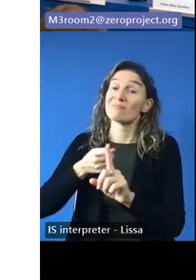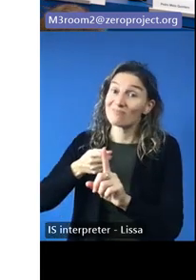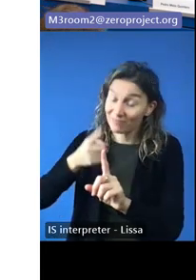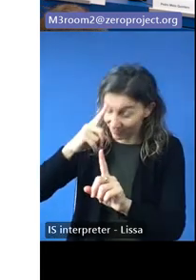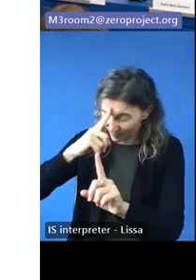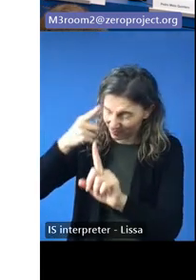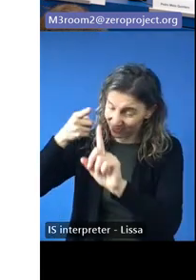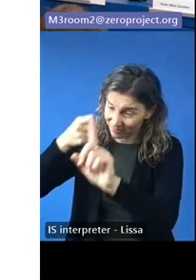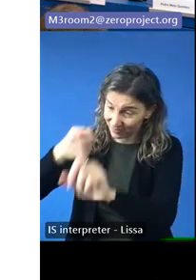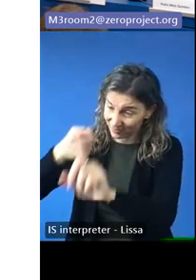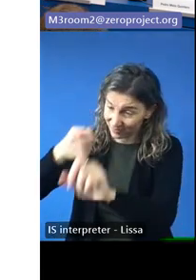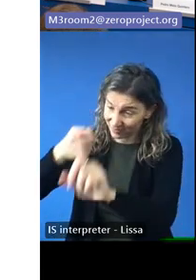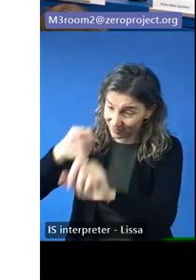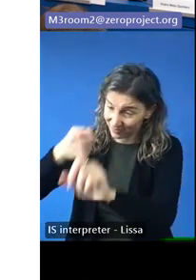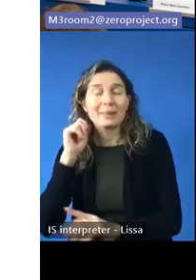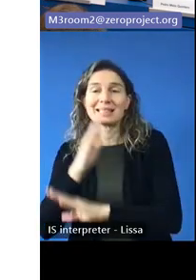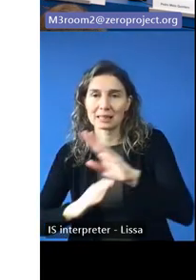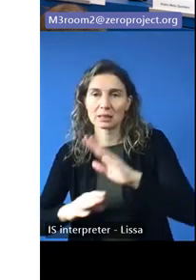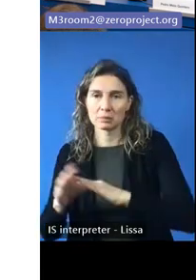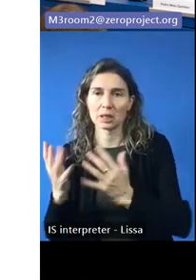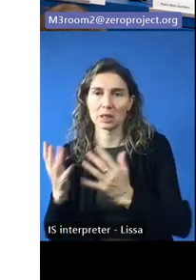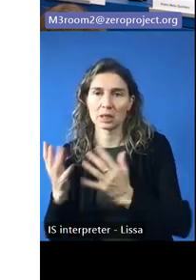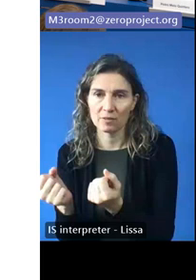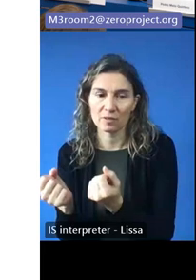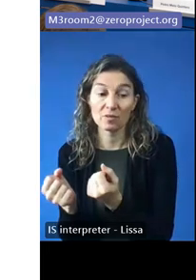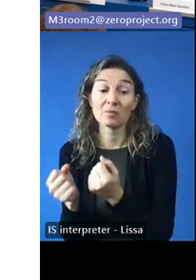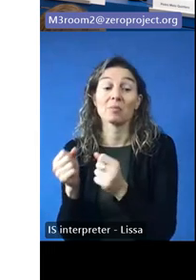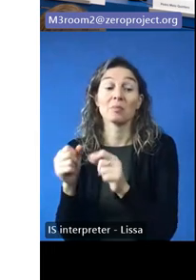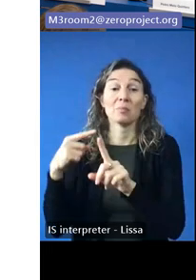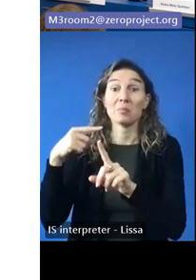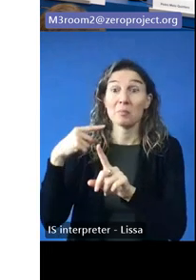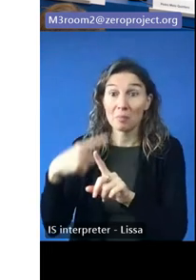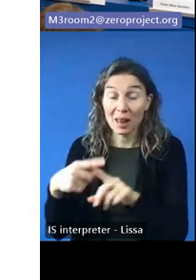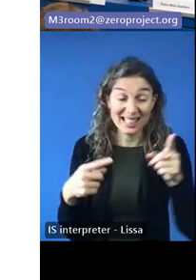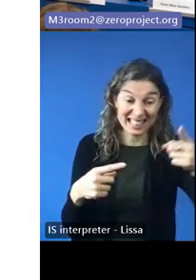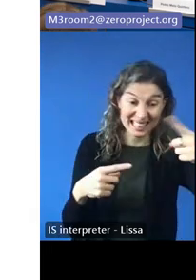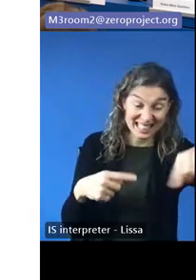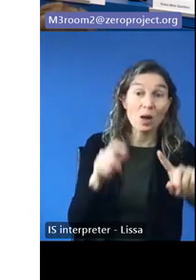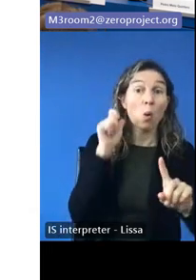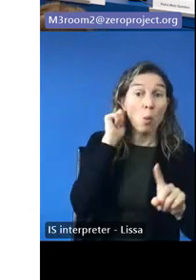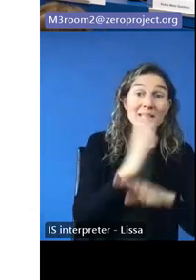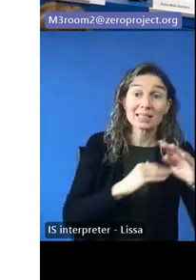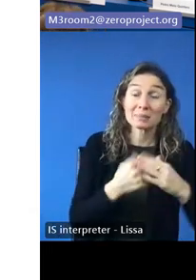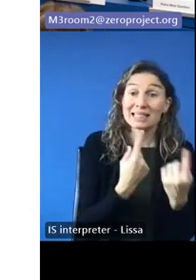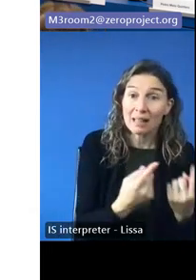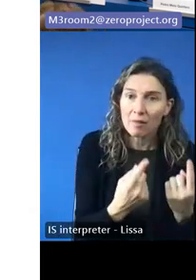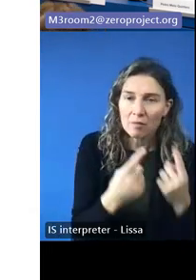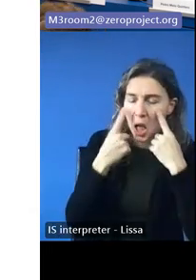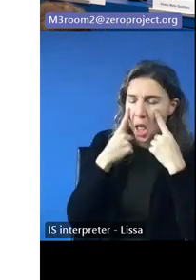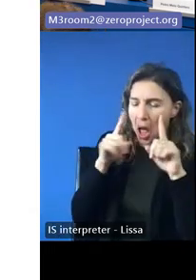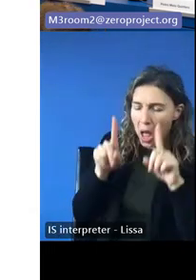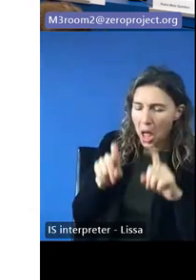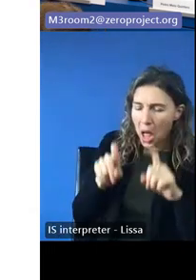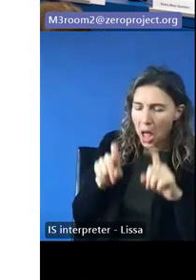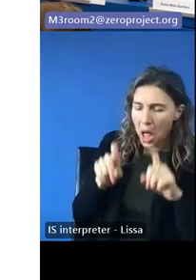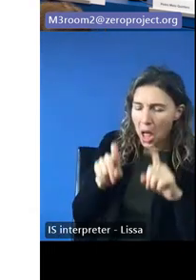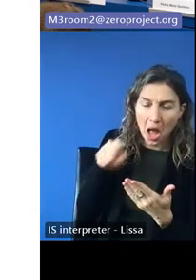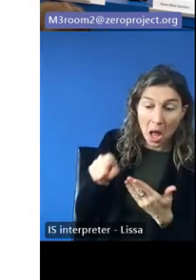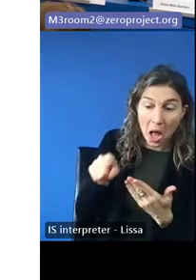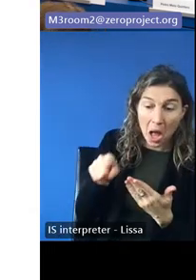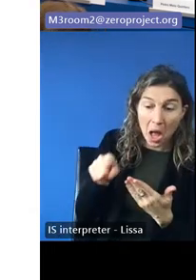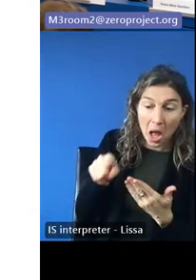disabilities and evaluated by the women 10 states in pilot groups. It was created to be fully accessible and